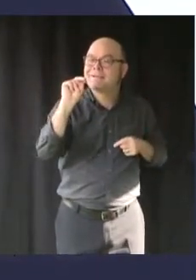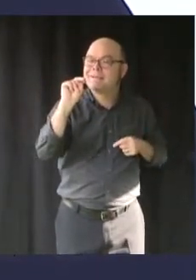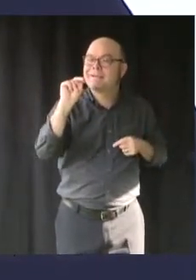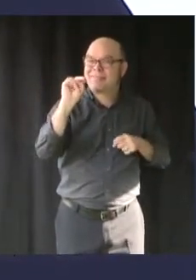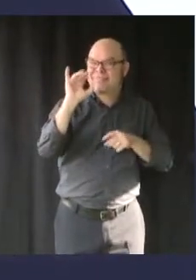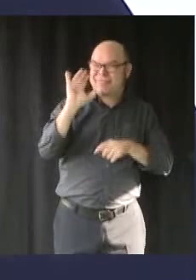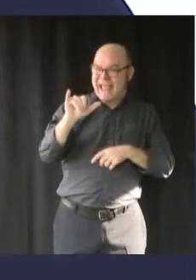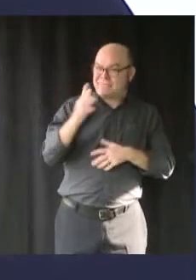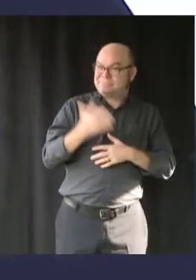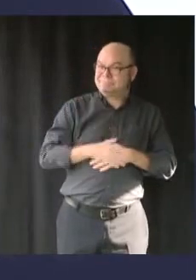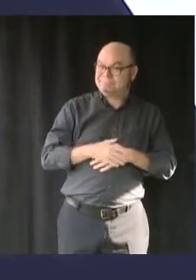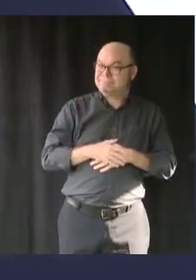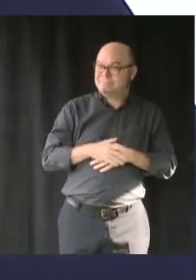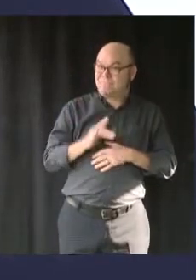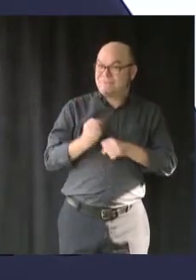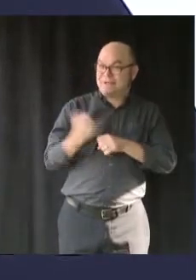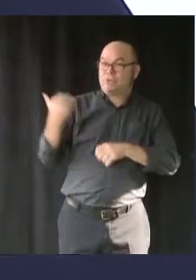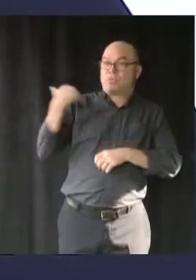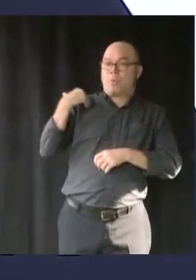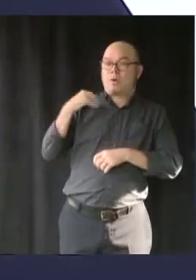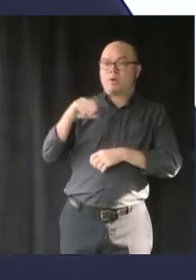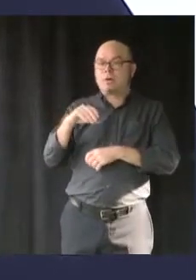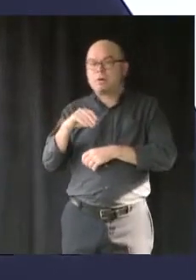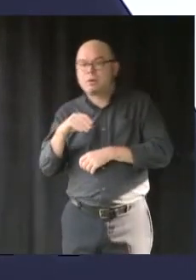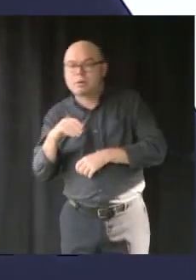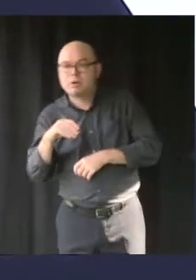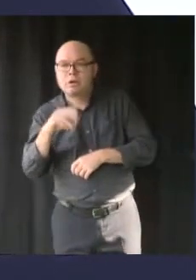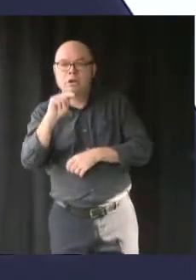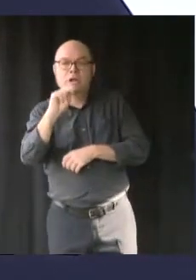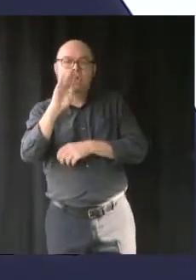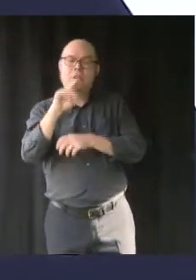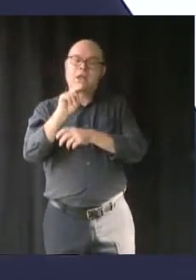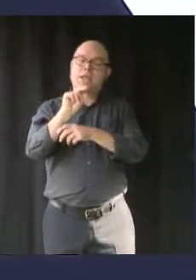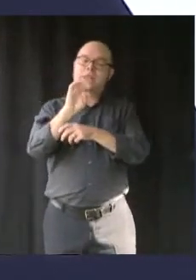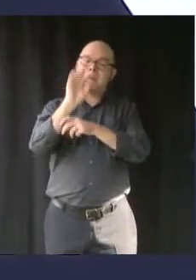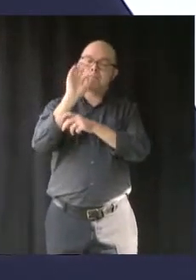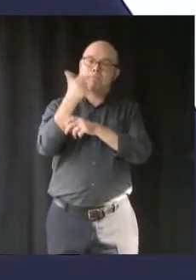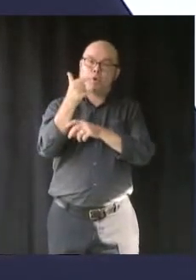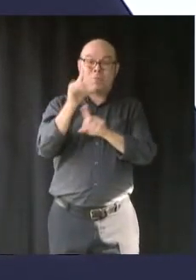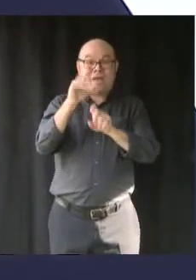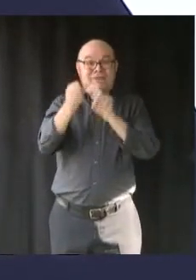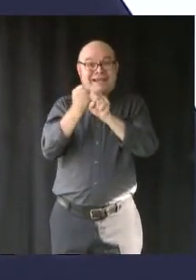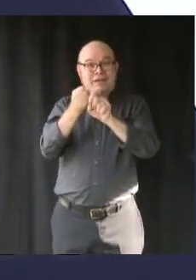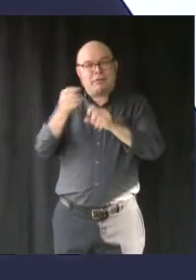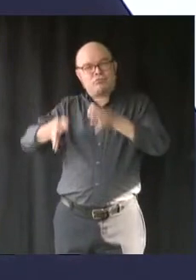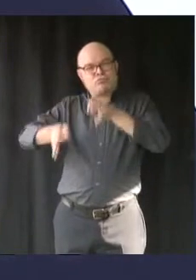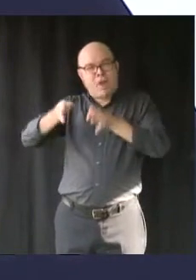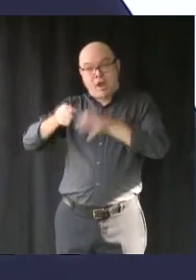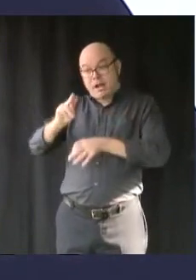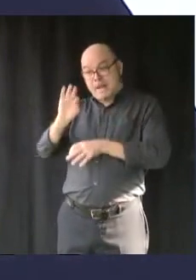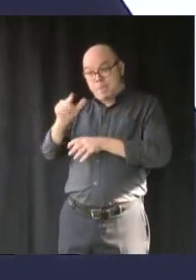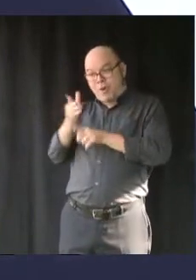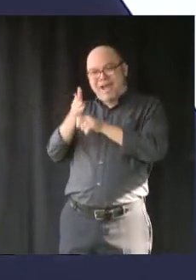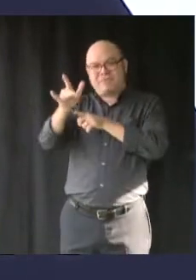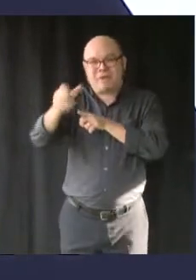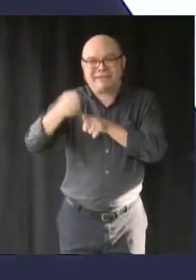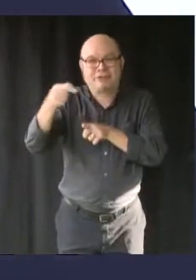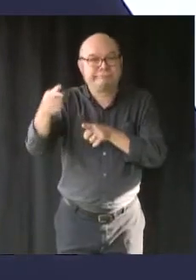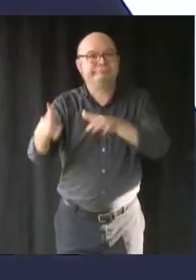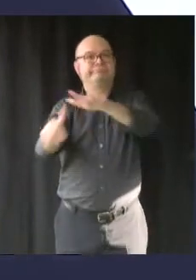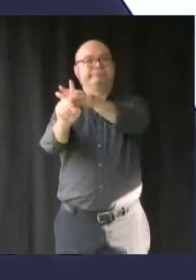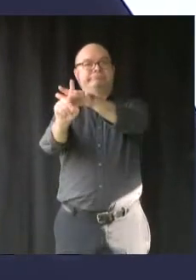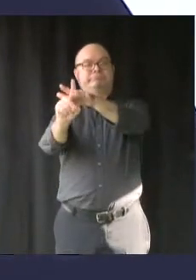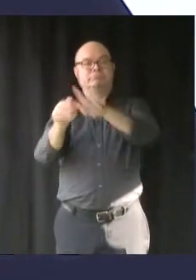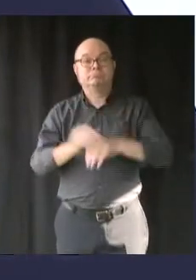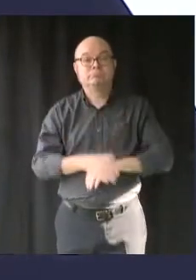has grown into one of the leading academic centers in the country. And at the heart of the program is the Human Rights